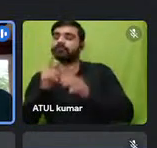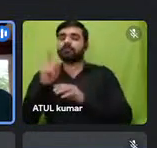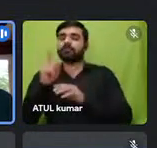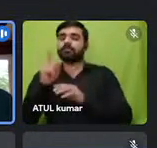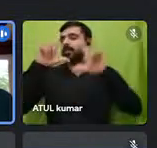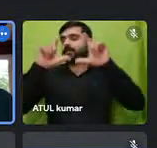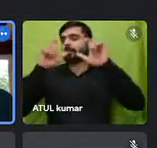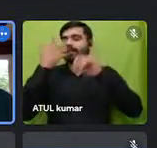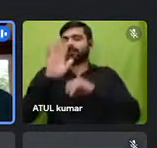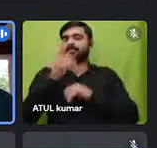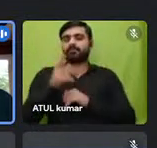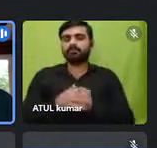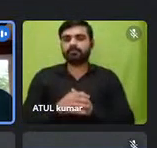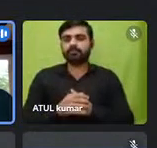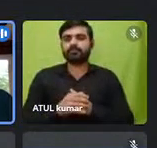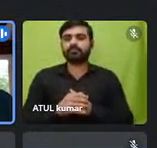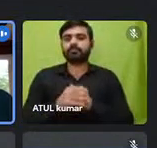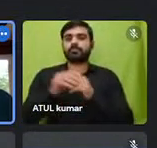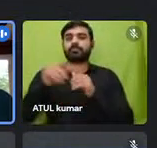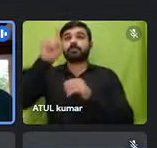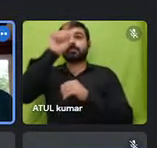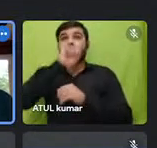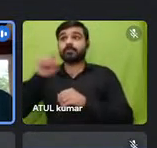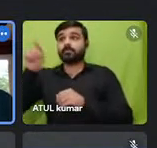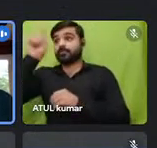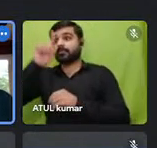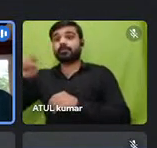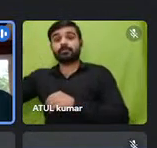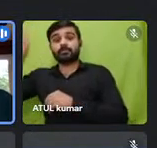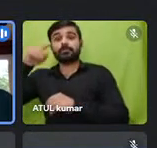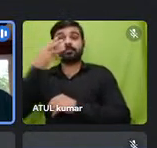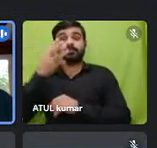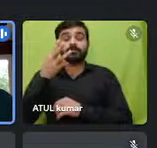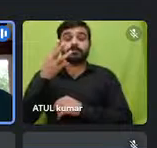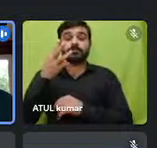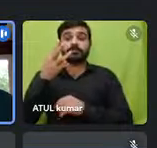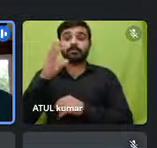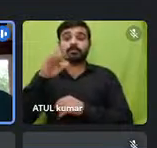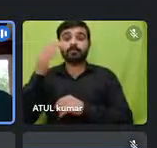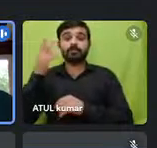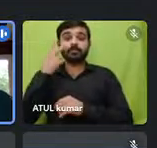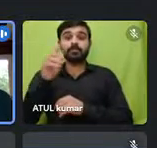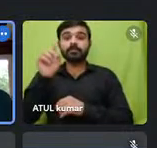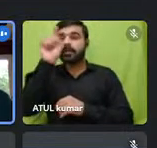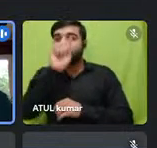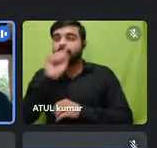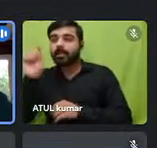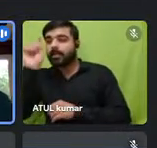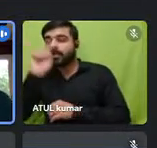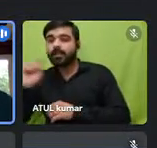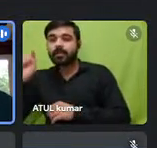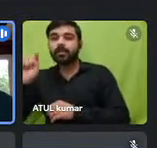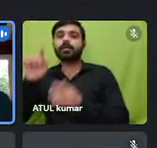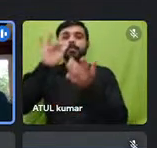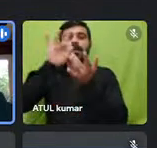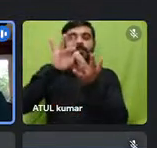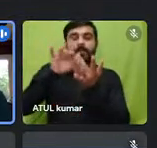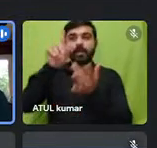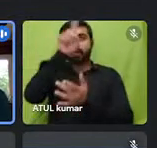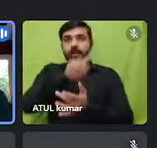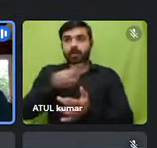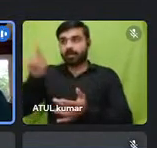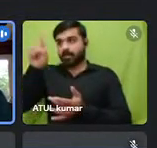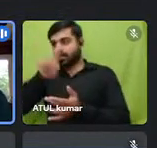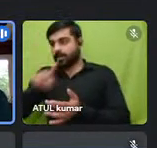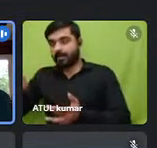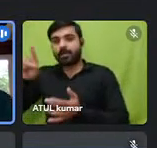picture which had 3 circles on the left was a very small circle, and then a middle-sized circle, and then on